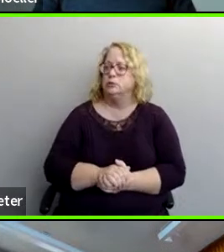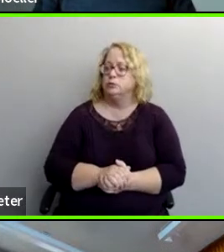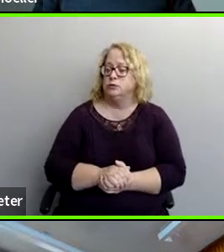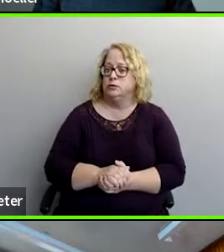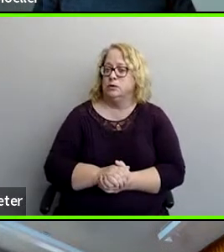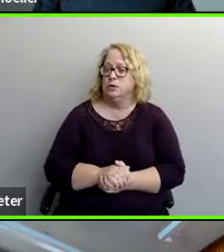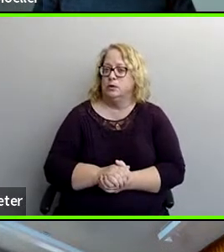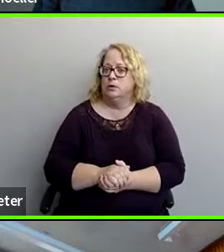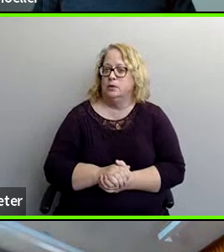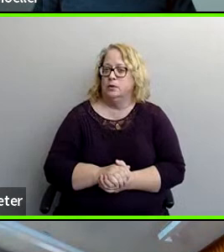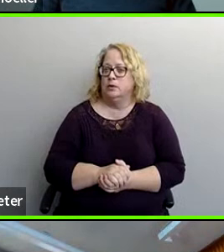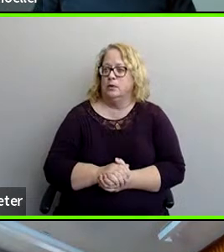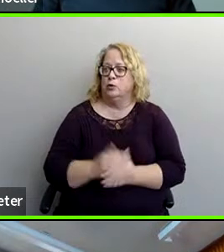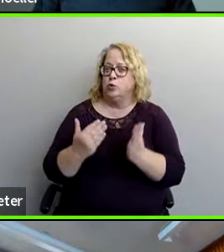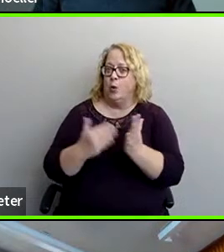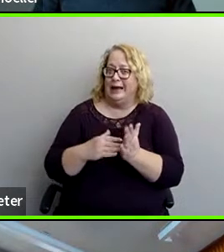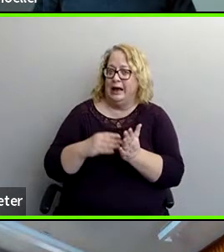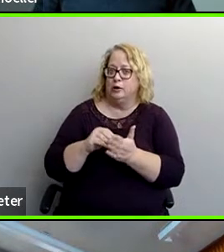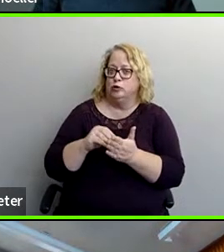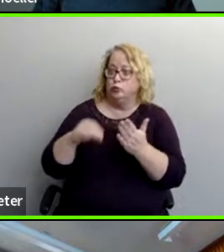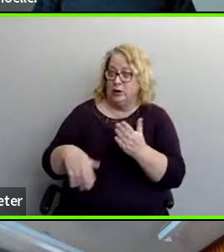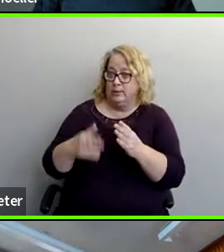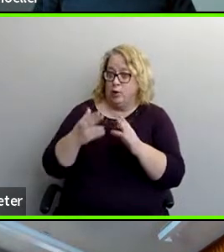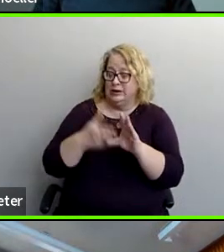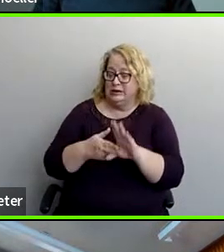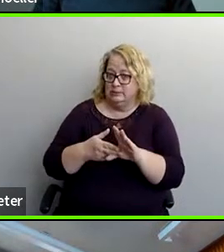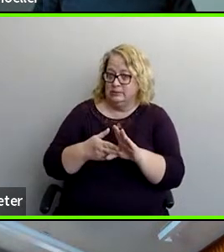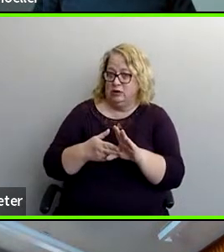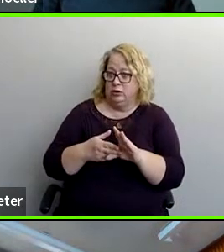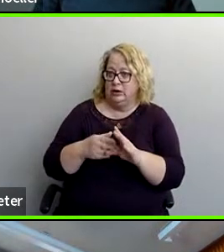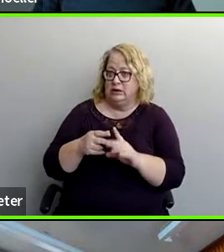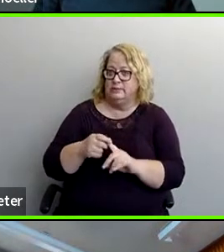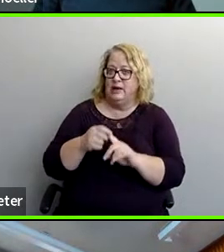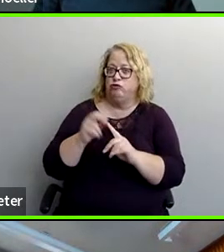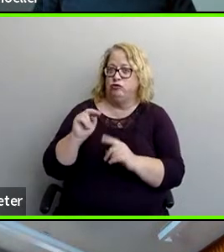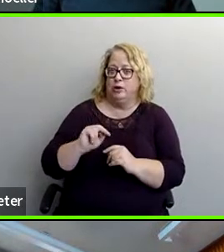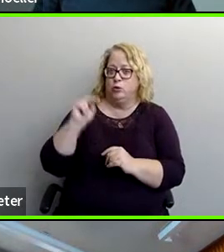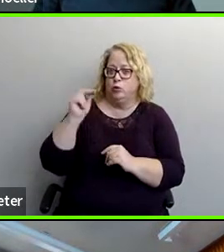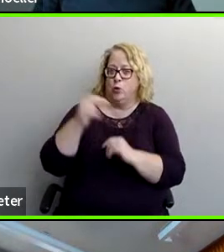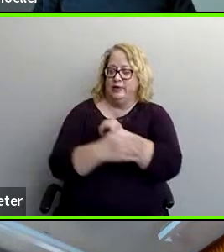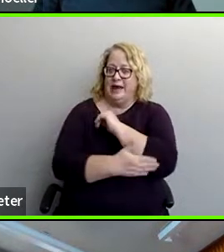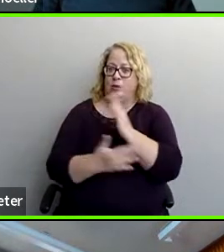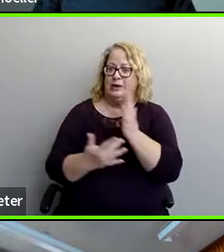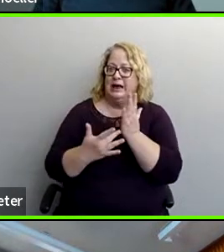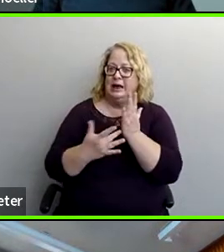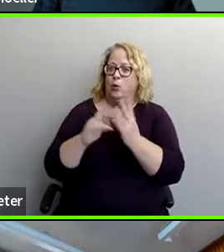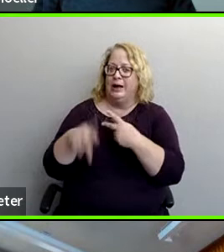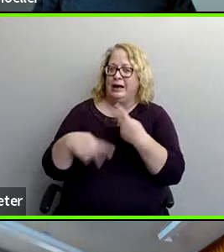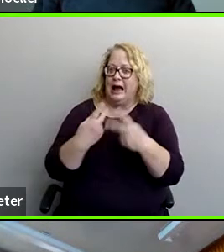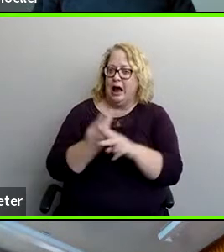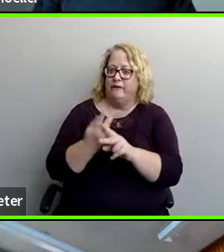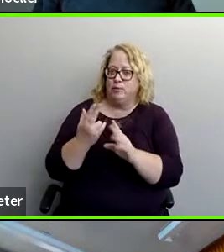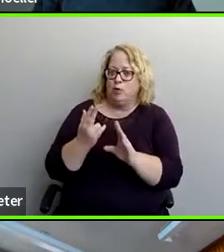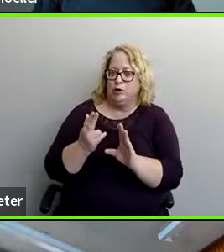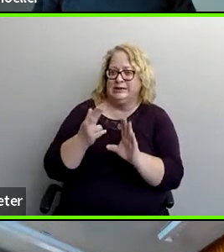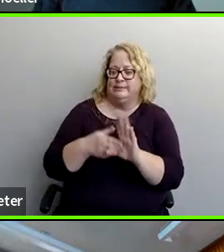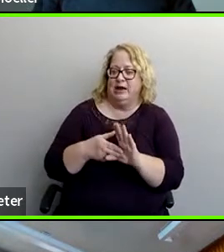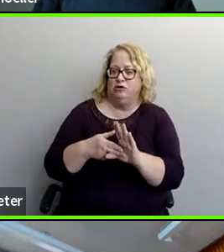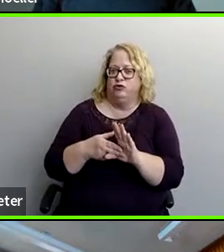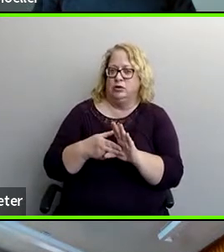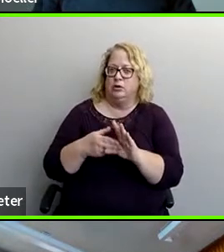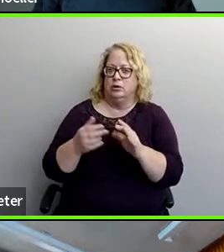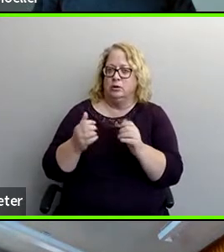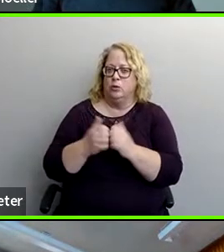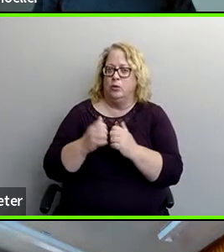again, student participation, particularly at North County Tech, what kind of participation are we getting in reference